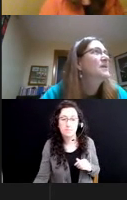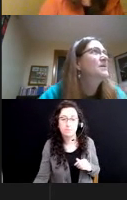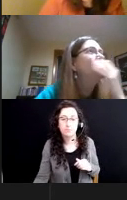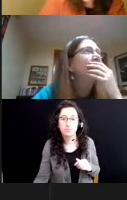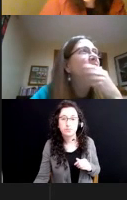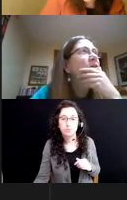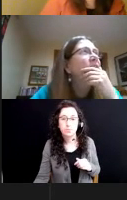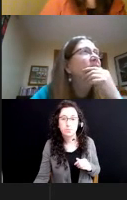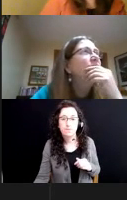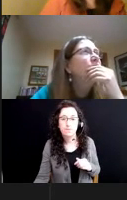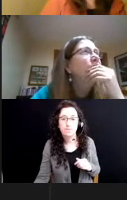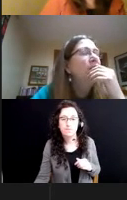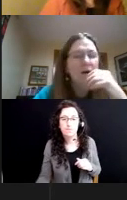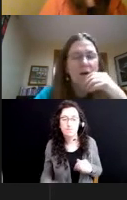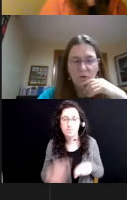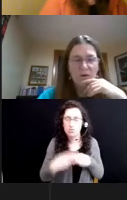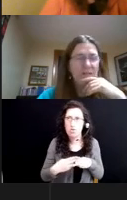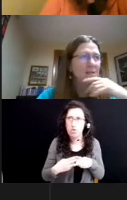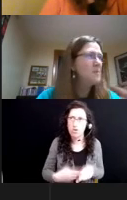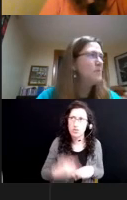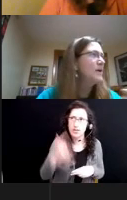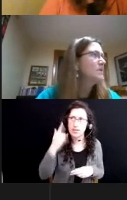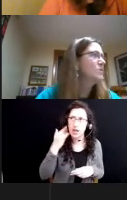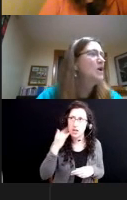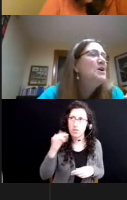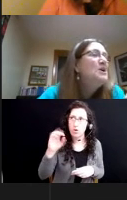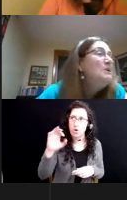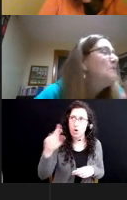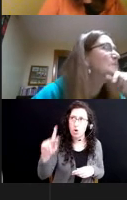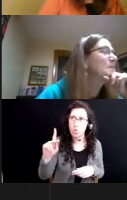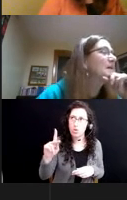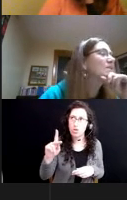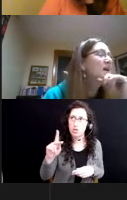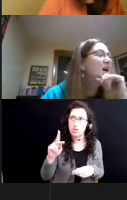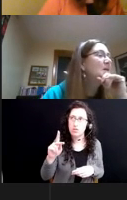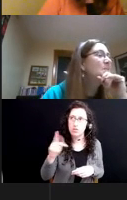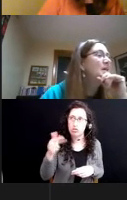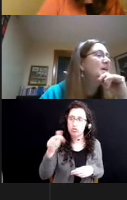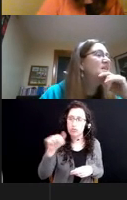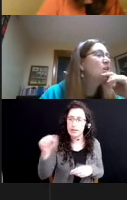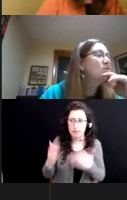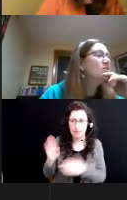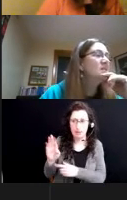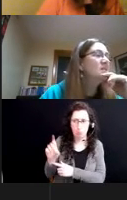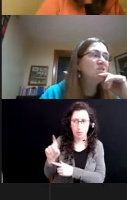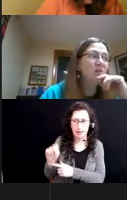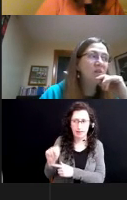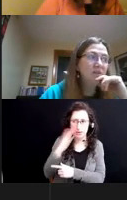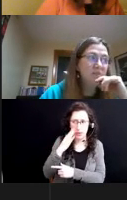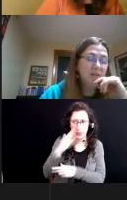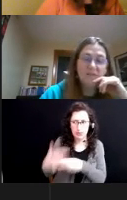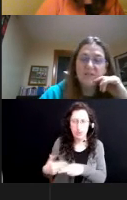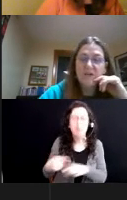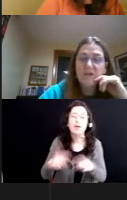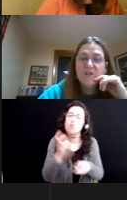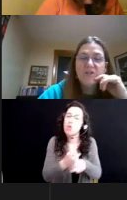I'm not going to remember. It's called California oatgrass. I think maybe Brandon would bail me out. It's hard to get to grow in a